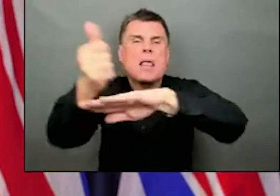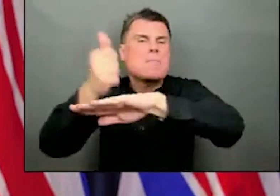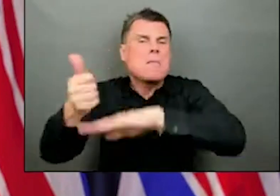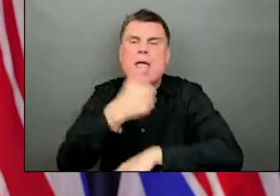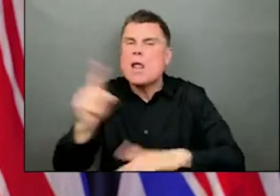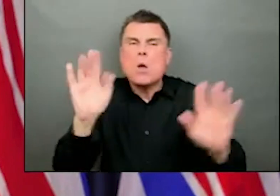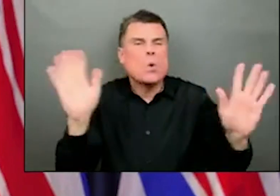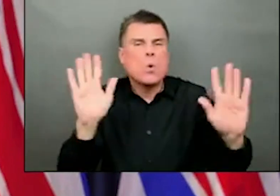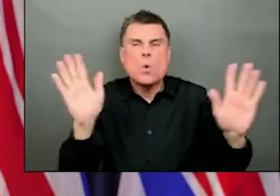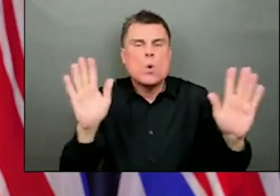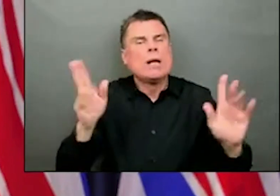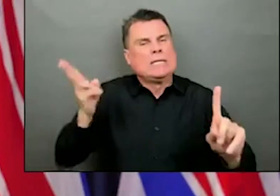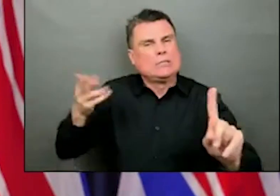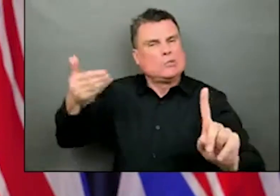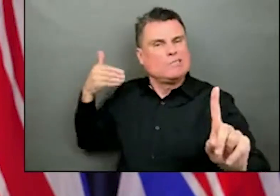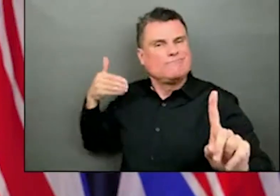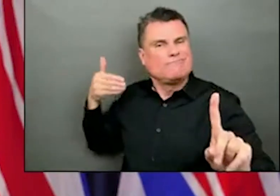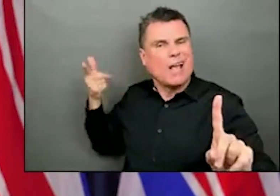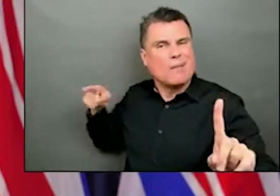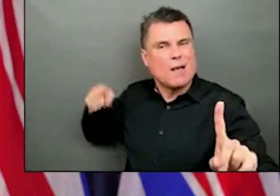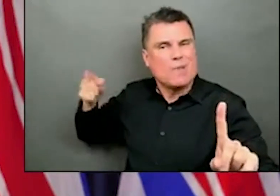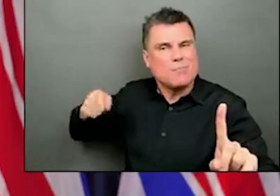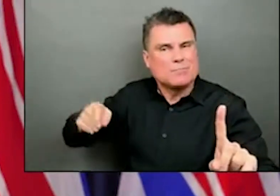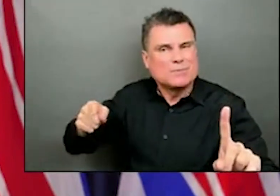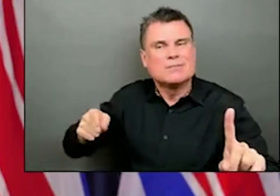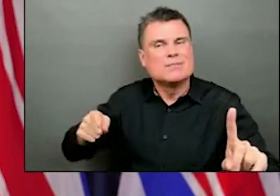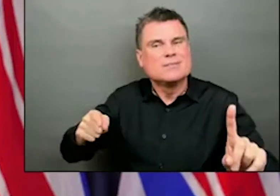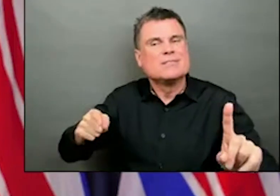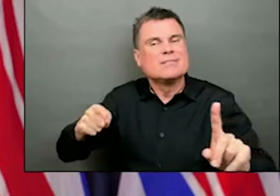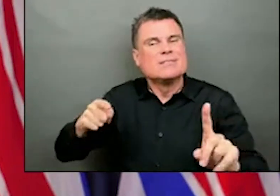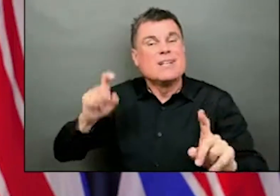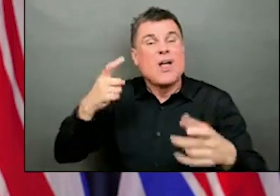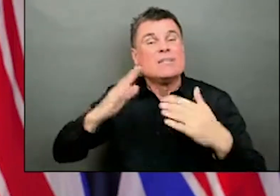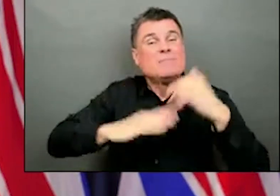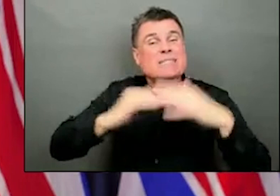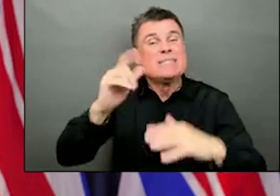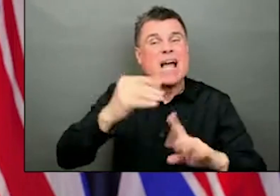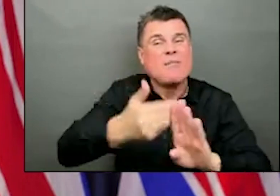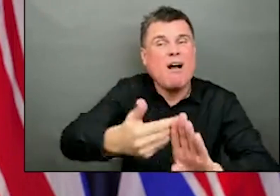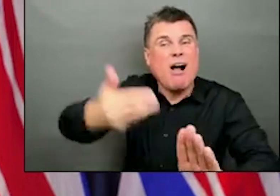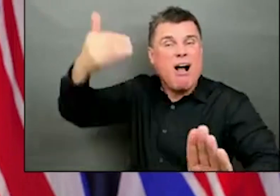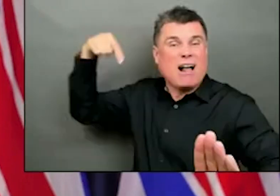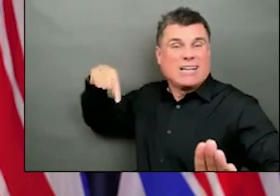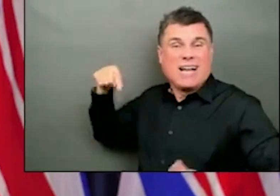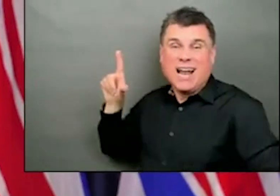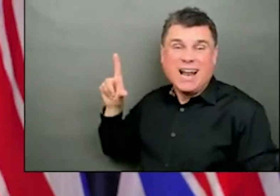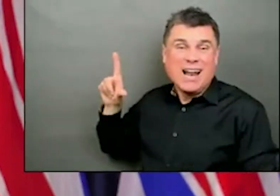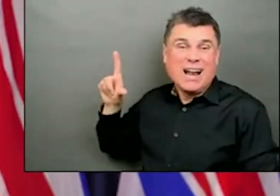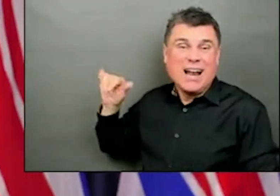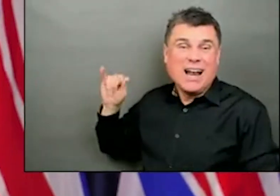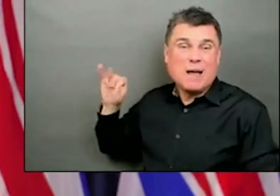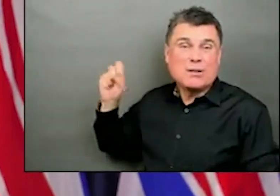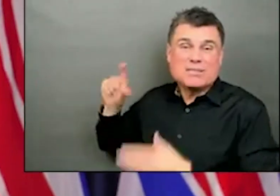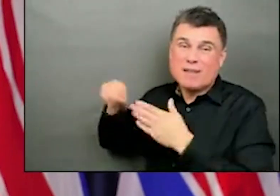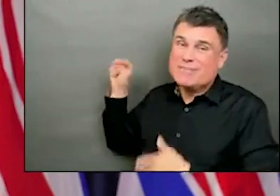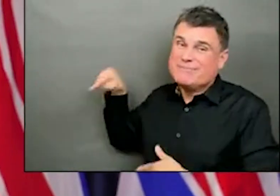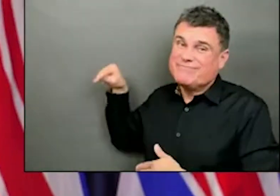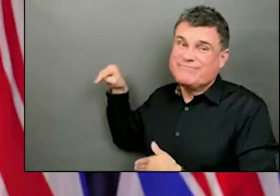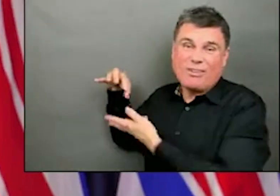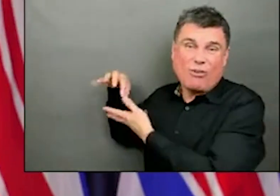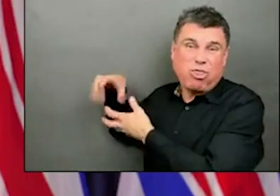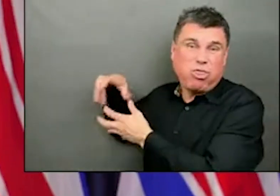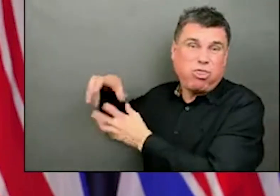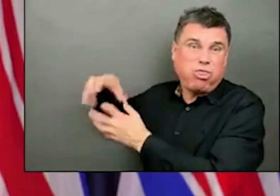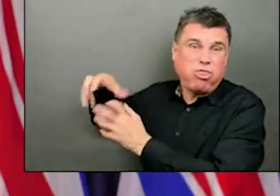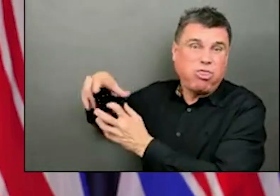it was begun by the previous government, and when we inherited it in 2017. But as Bruce said, and as I fully